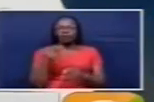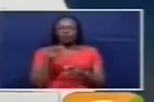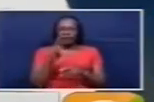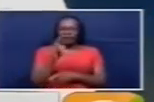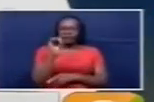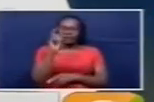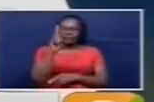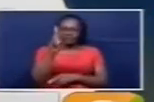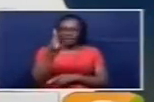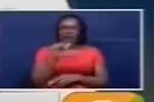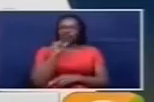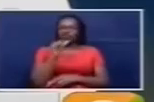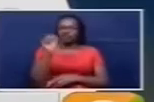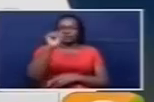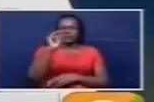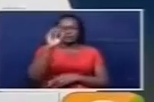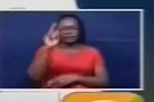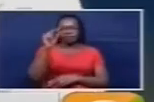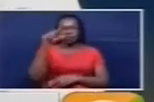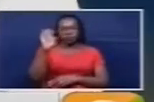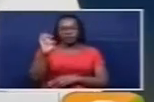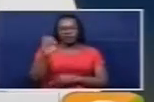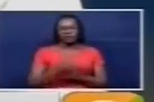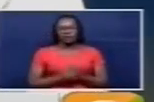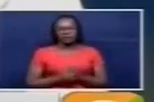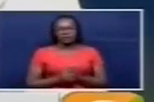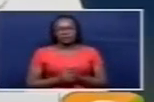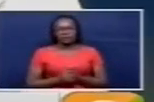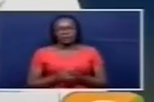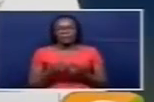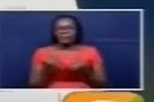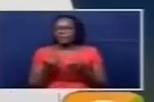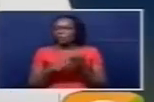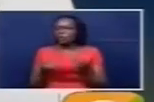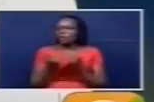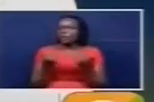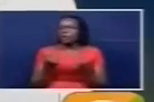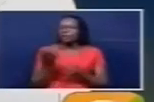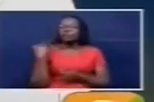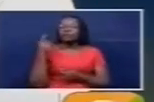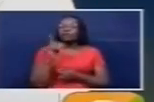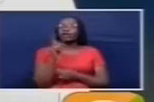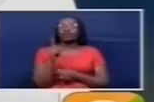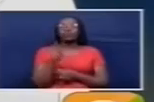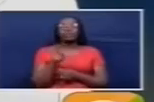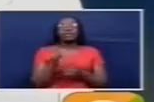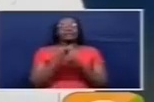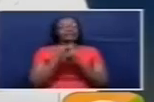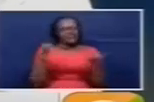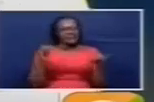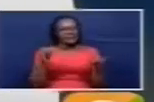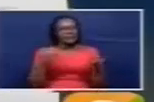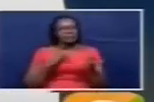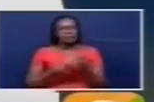was garbage collection. When it you swam, what was your experience? Was it clean? It was a clean river, 91, 92. Yeah. Nairobi was clean. I grew up in